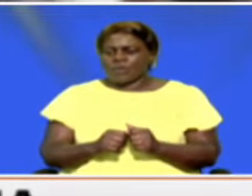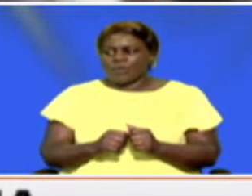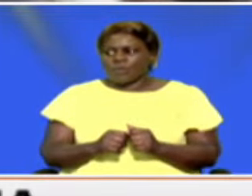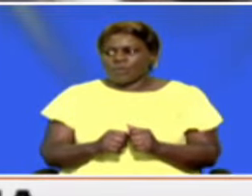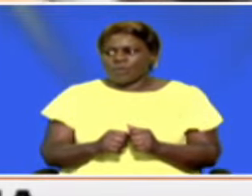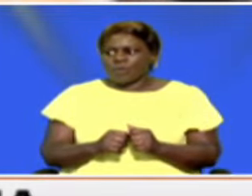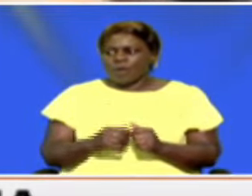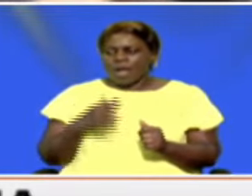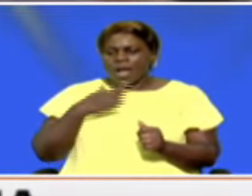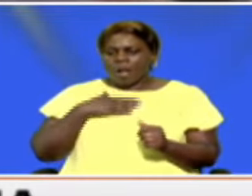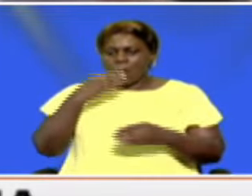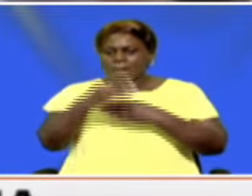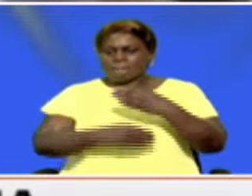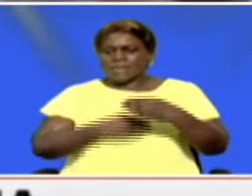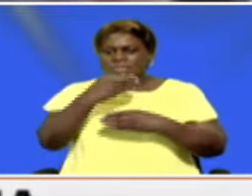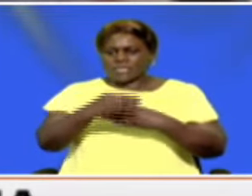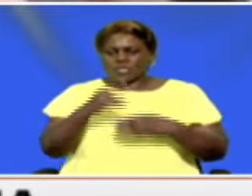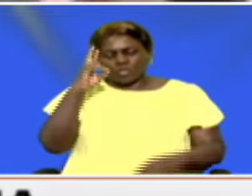to our raw materials,